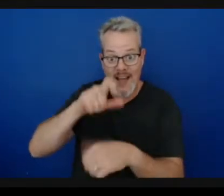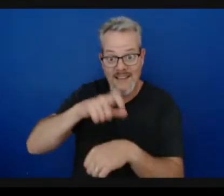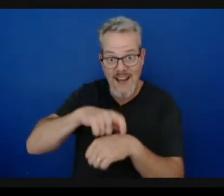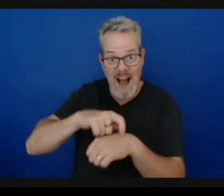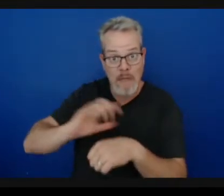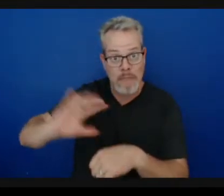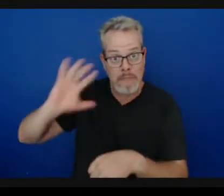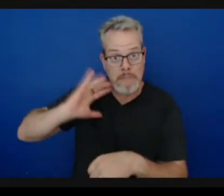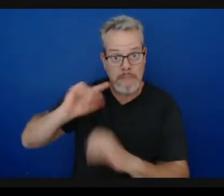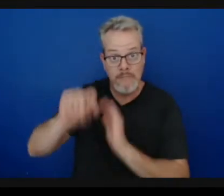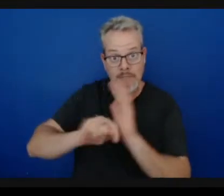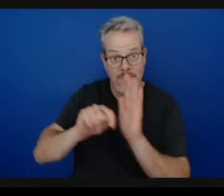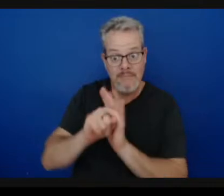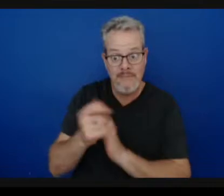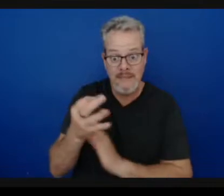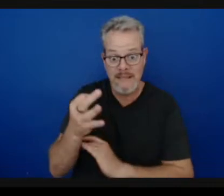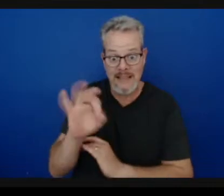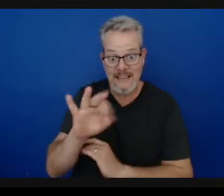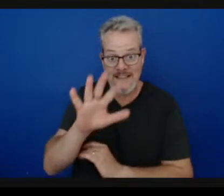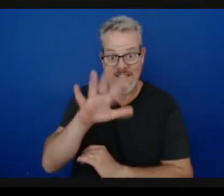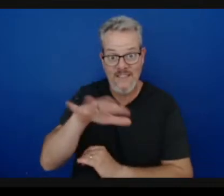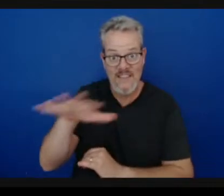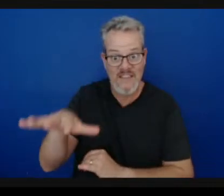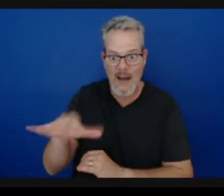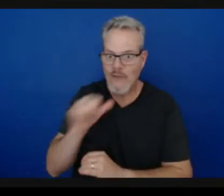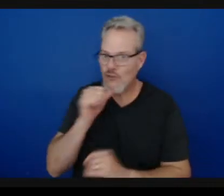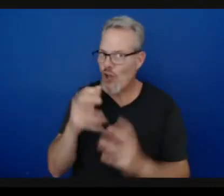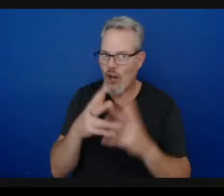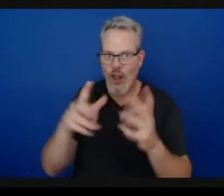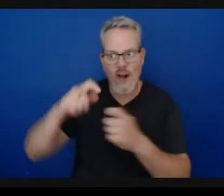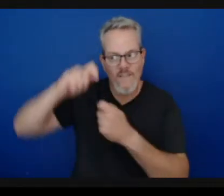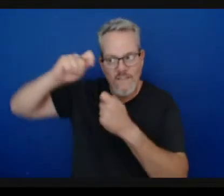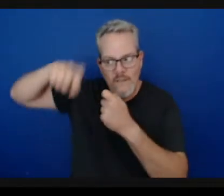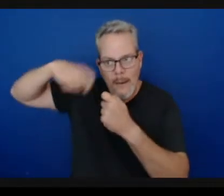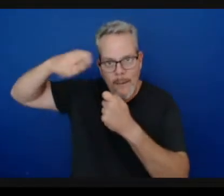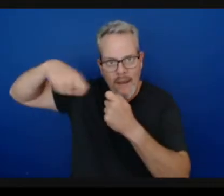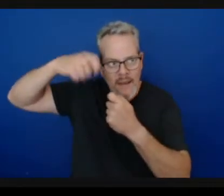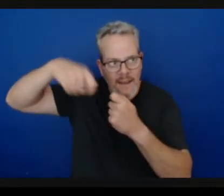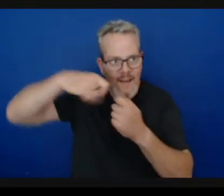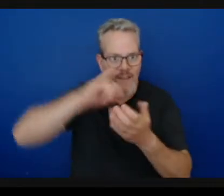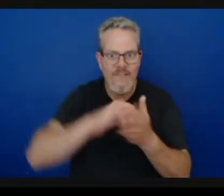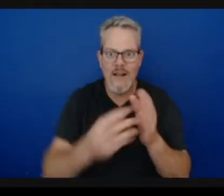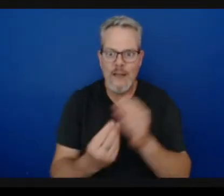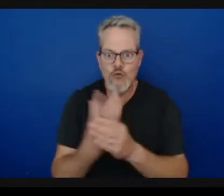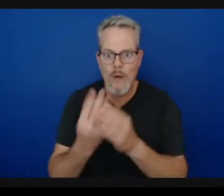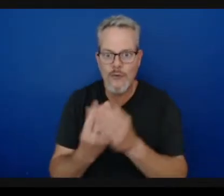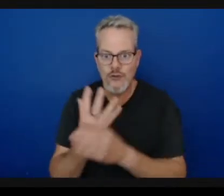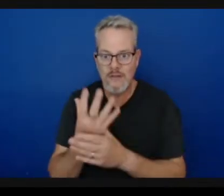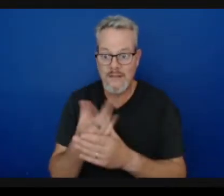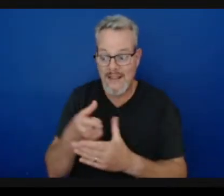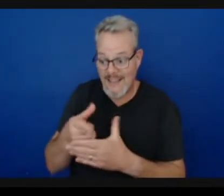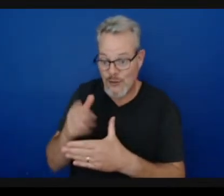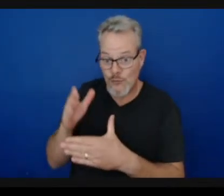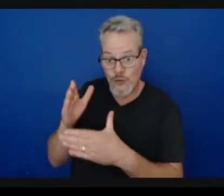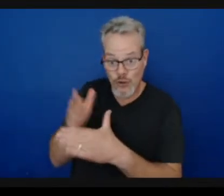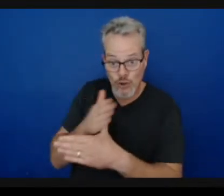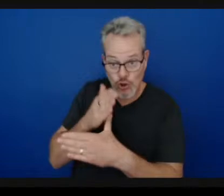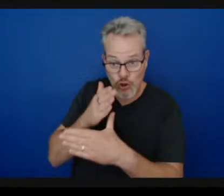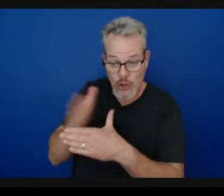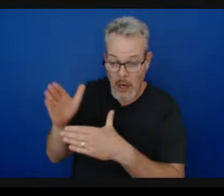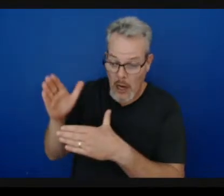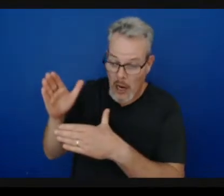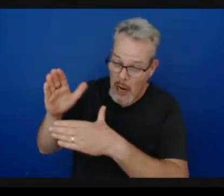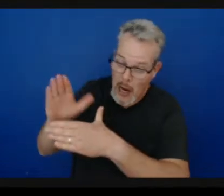of footage anywhere of eruptions. So this was some of the stuff that was really being shared across